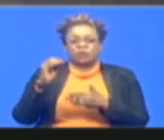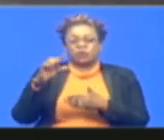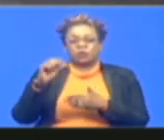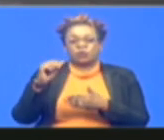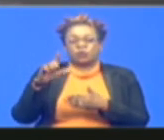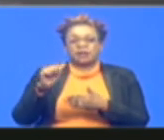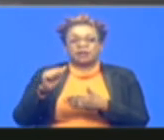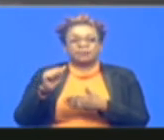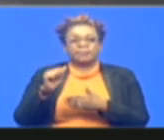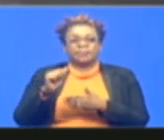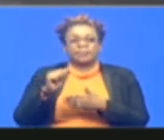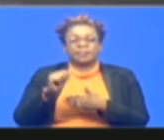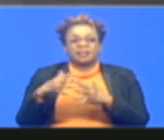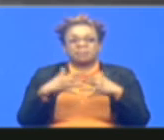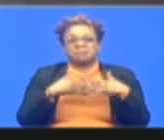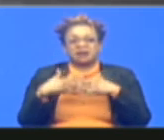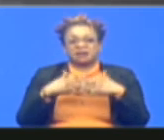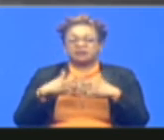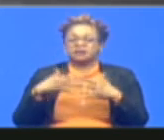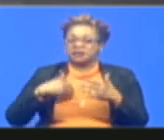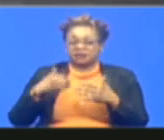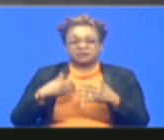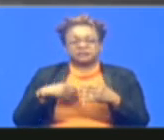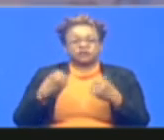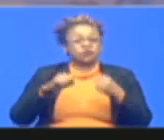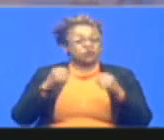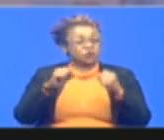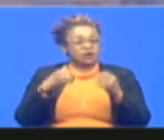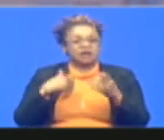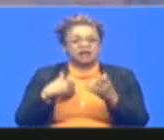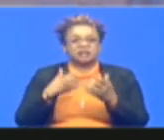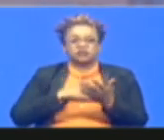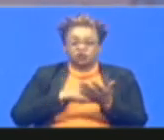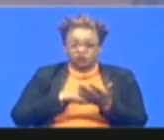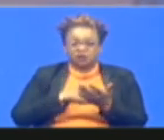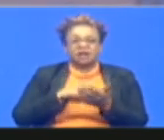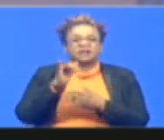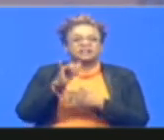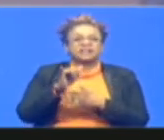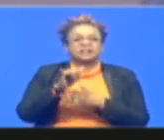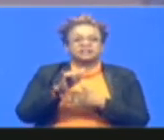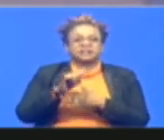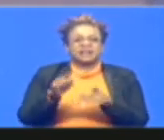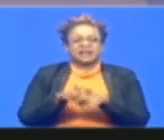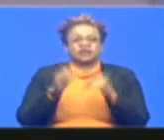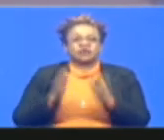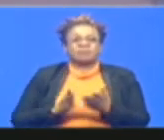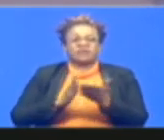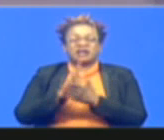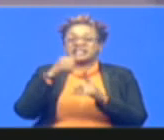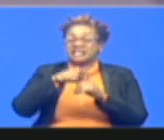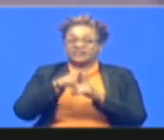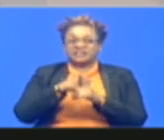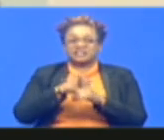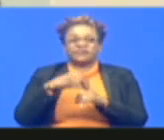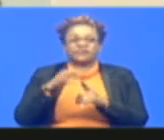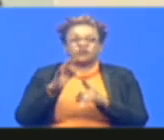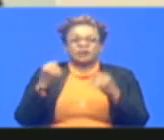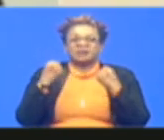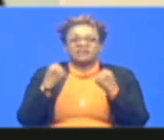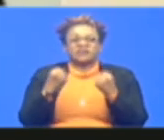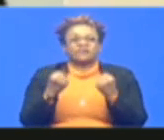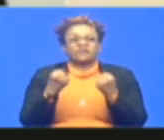Now, the United States tech giant Google has honored the late novelist, pediatrician, and human rights activist with a powerful